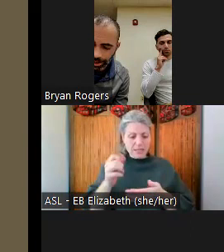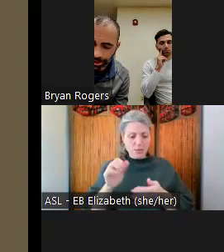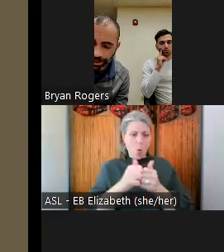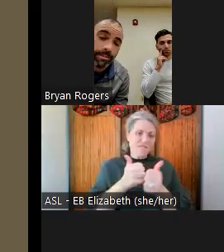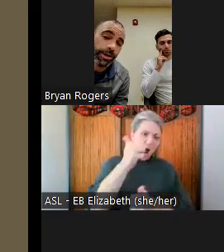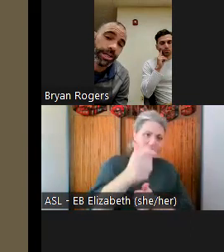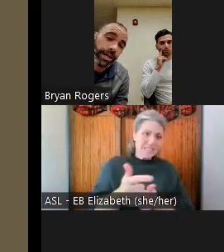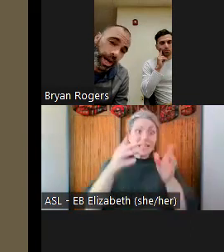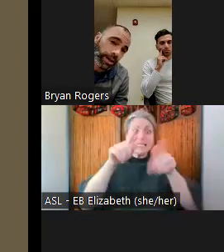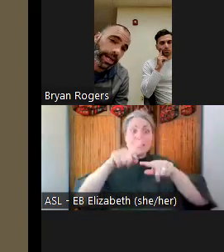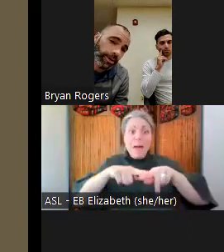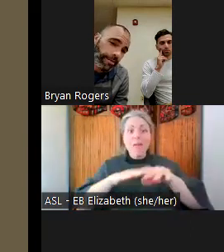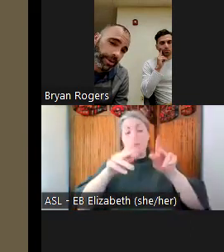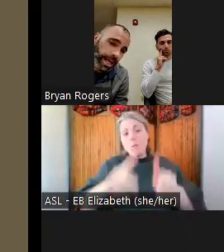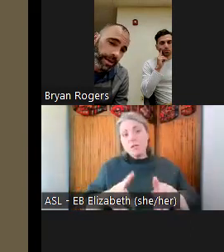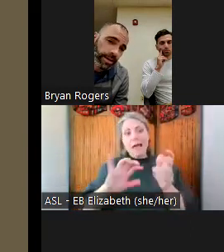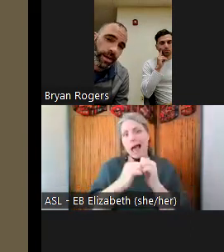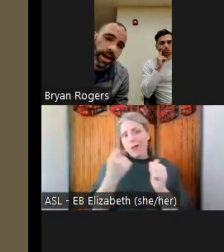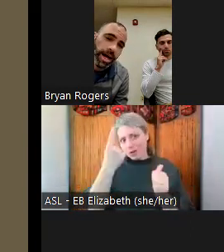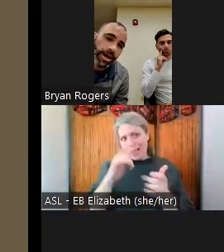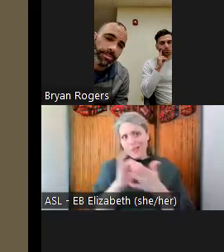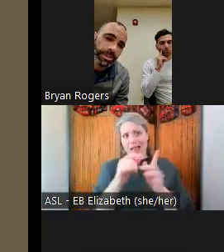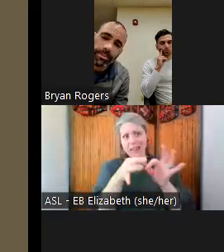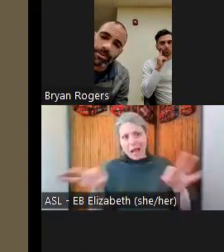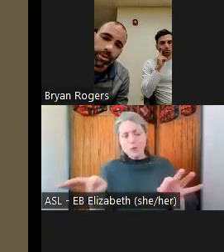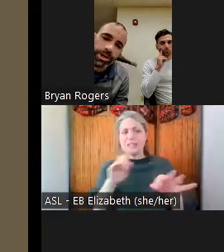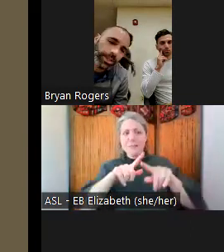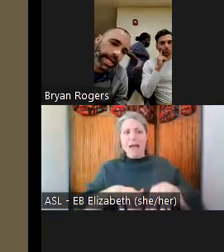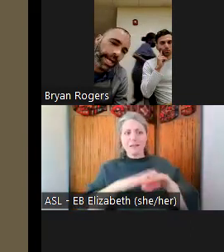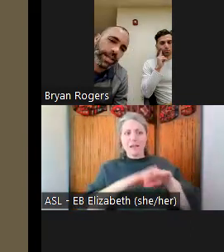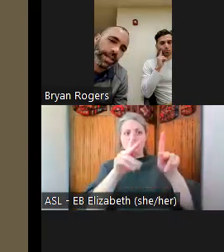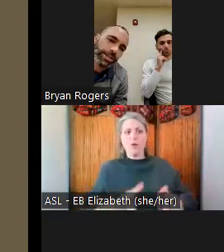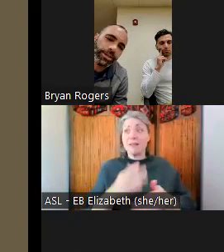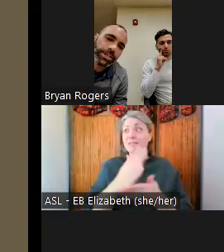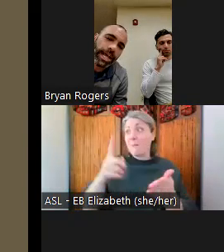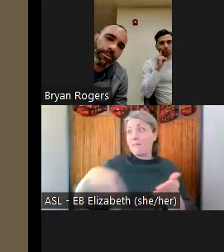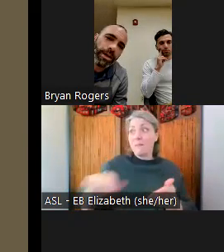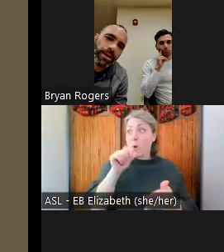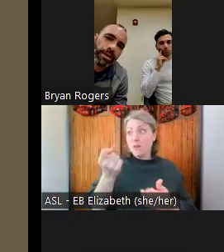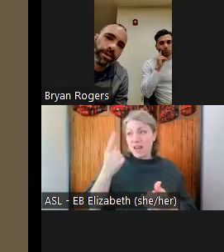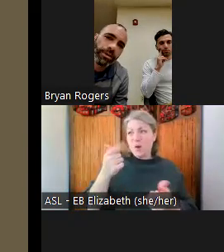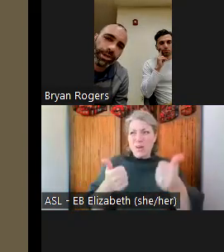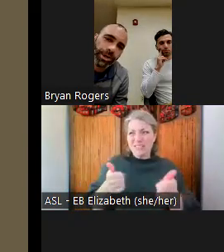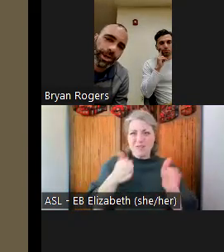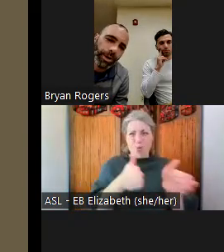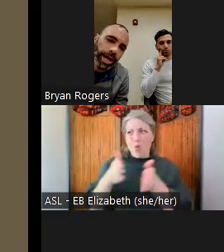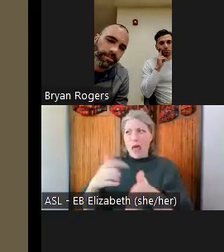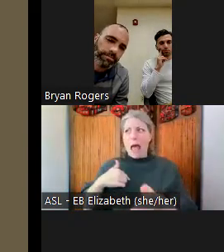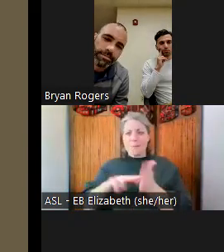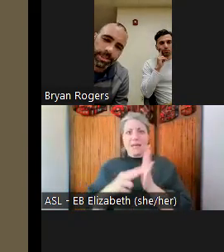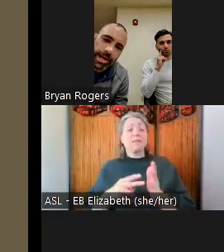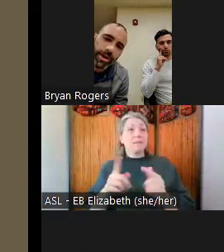lane. They may understand right lane or left lane. Some of them won't understand any of those. And I'll just say, well, when you're turning